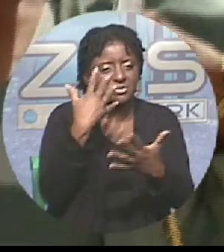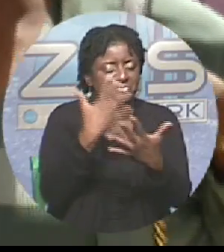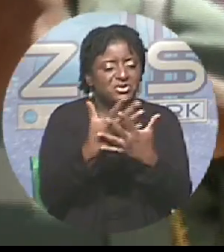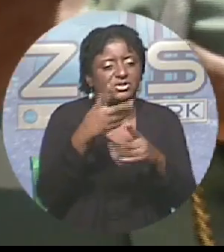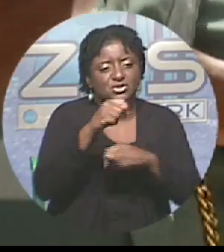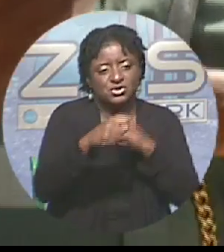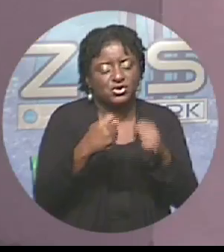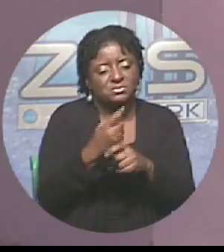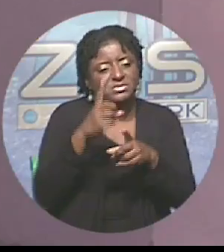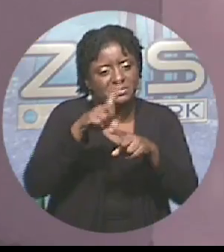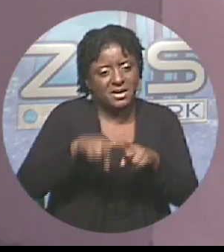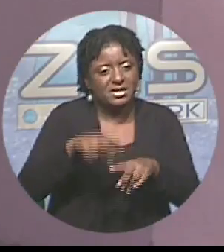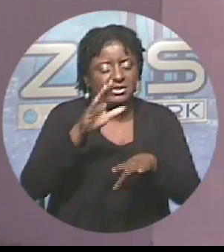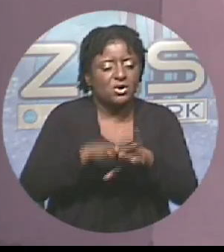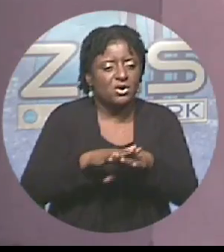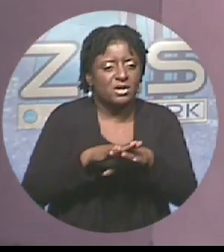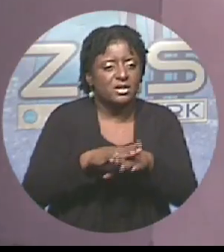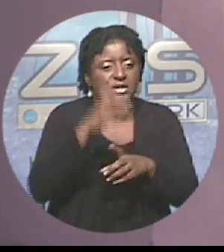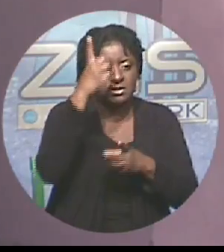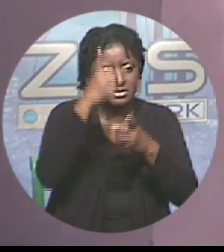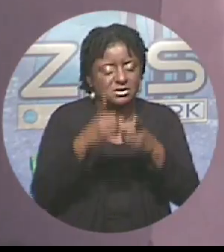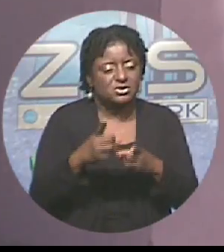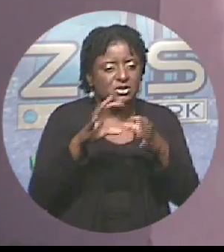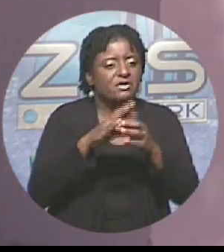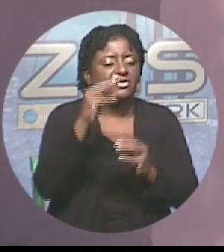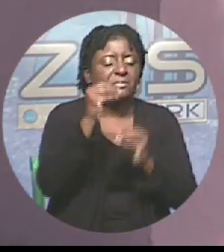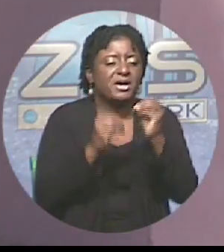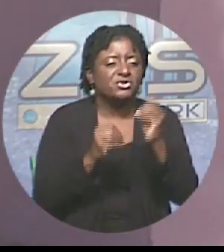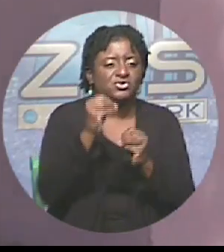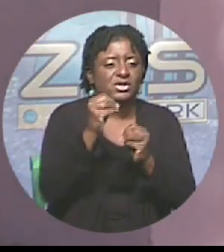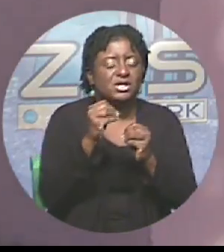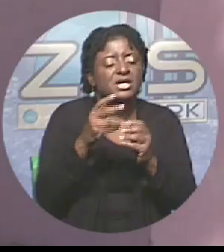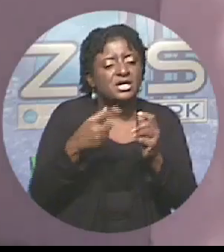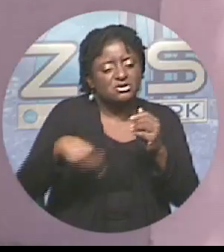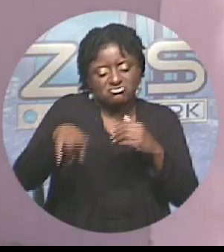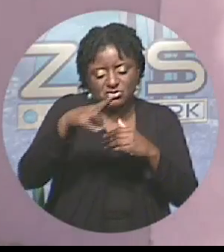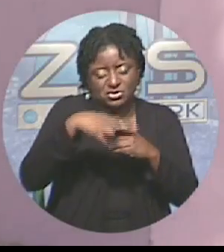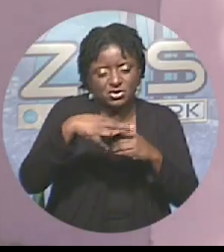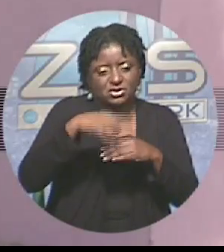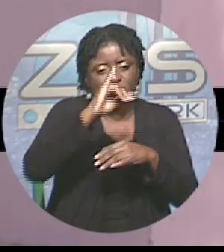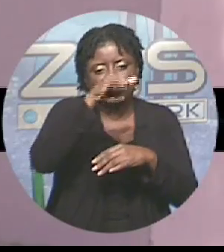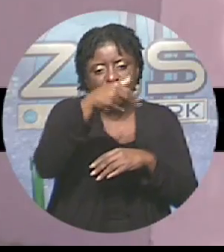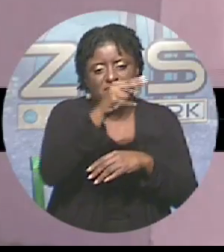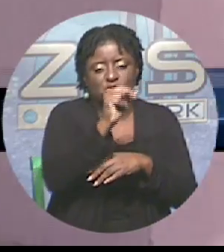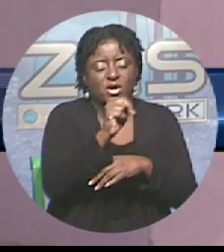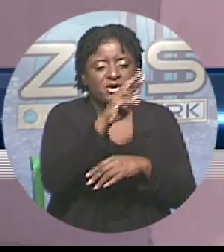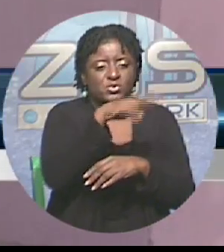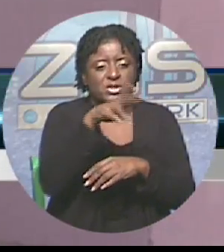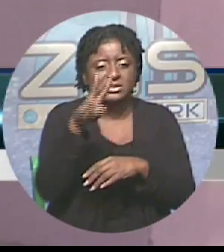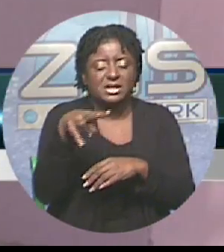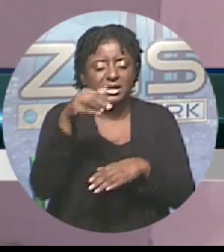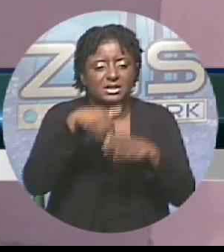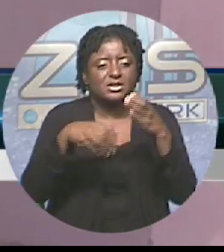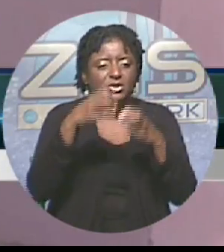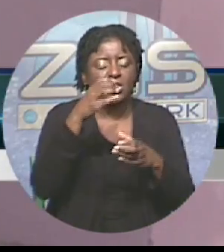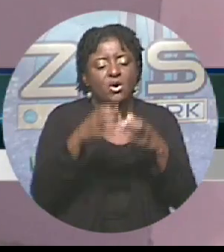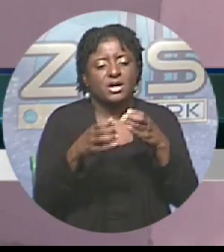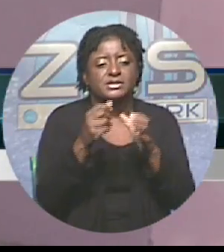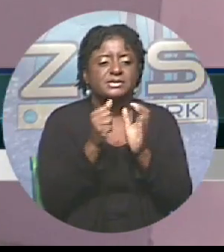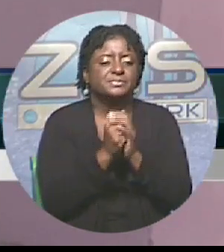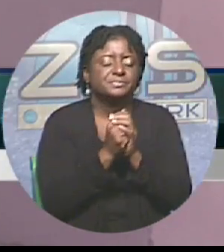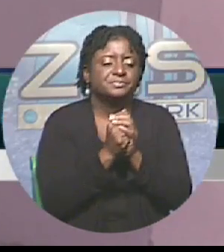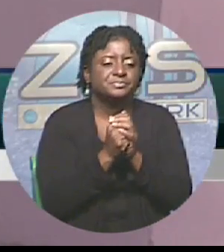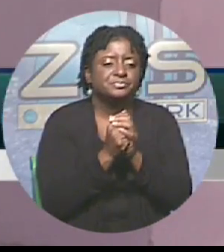of the magistrate. Now, Boswick returns to court on January 22nd when he will be sentenced before Magistrate Andrew Forbes. Fern